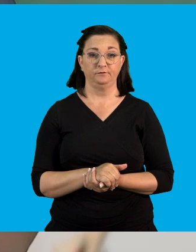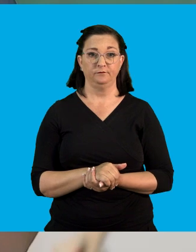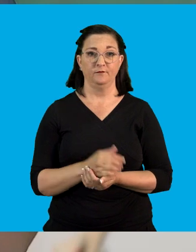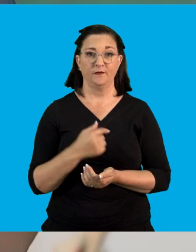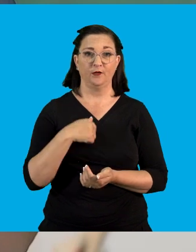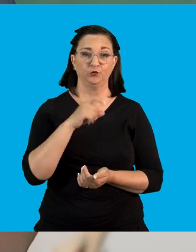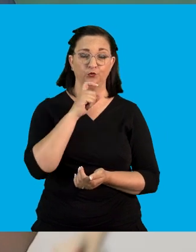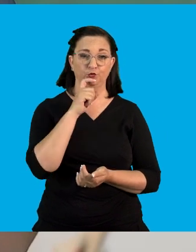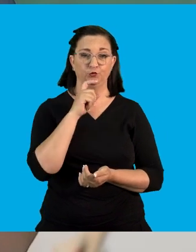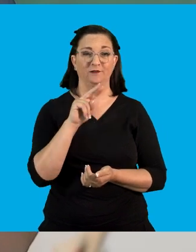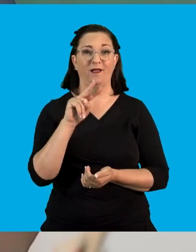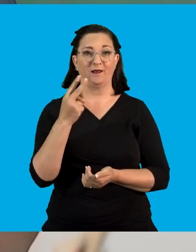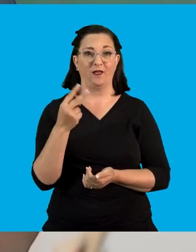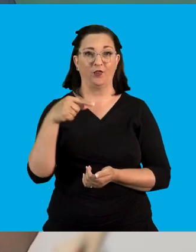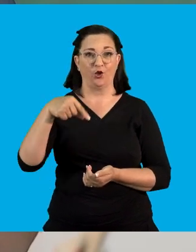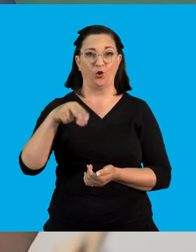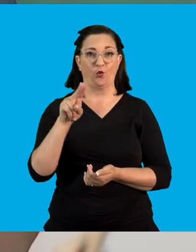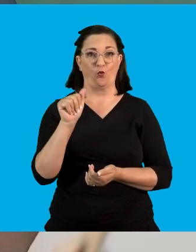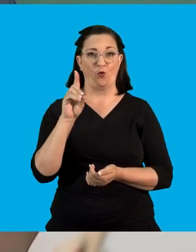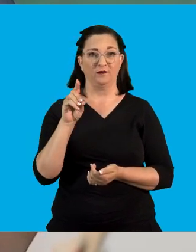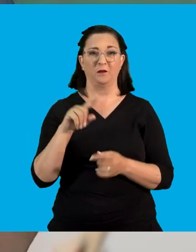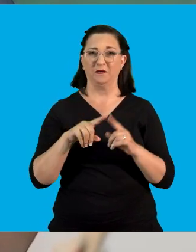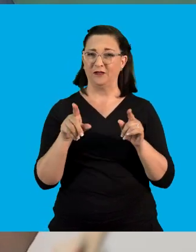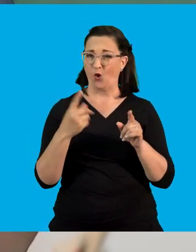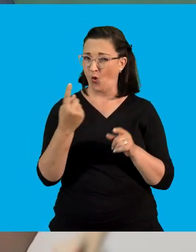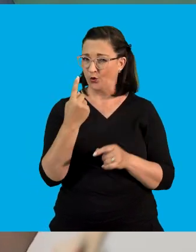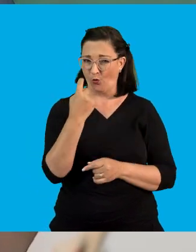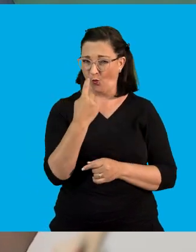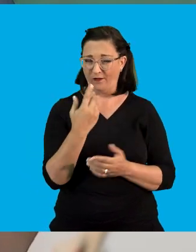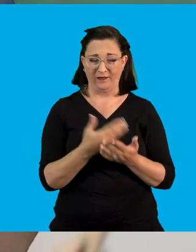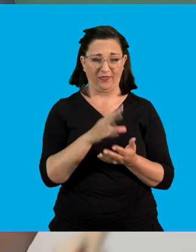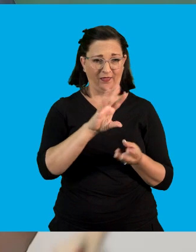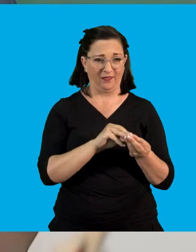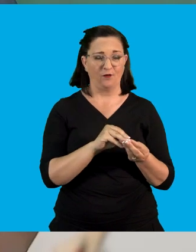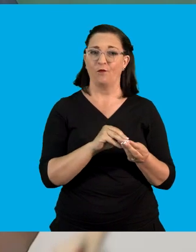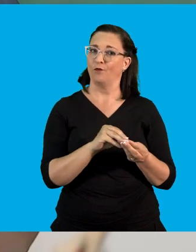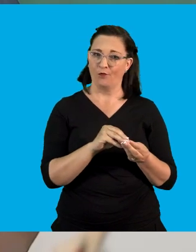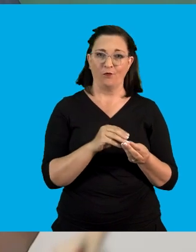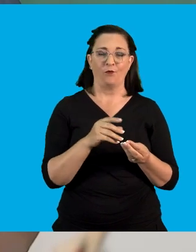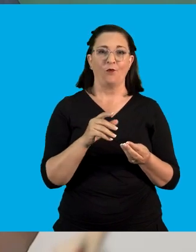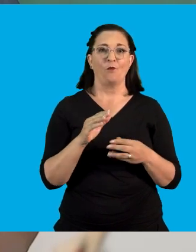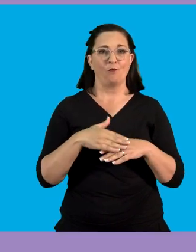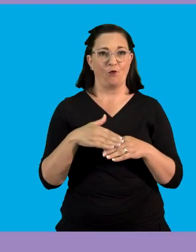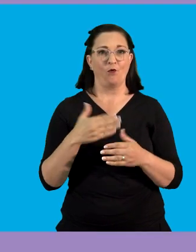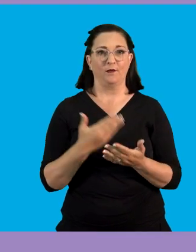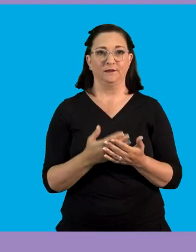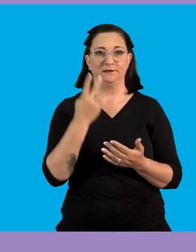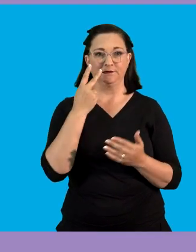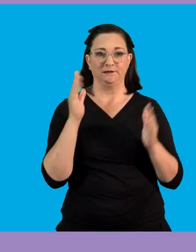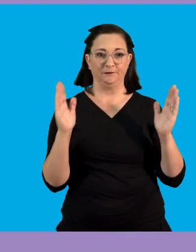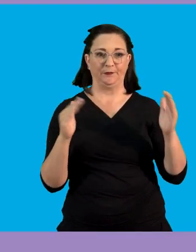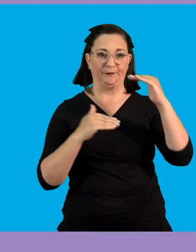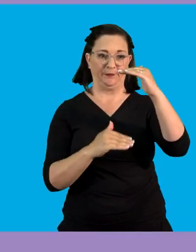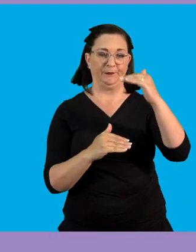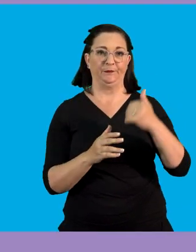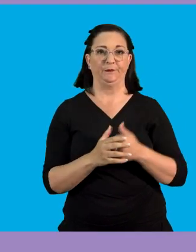I'm using another quad because it doesn't mean that it's only that quad that equals to 360. And this one is a